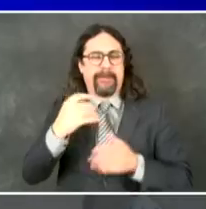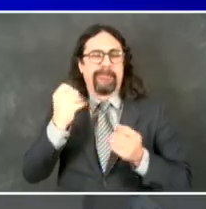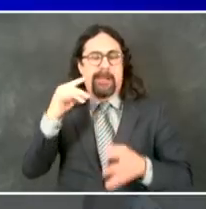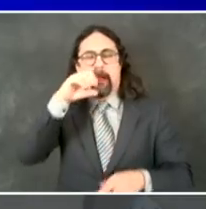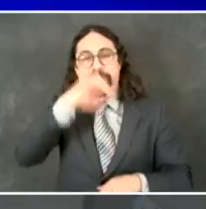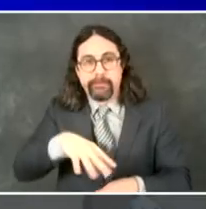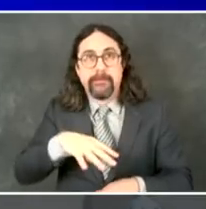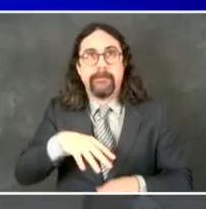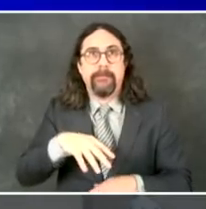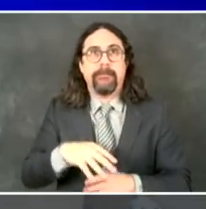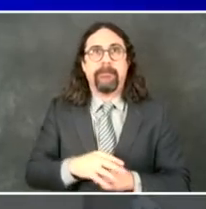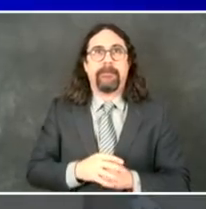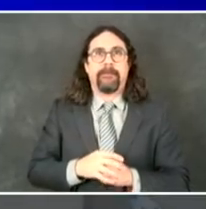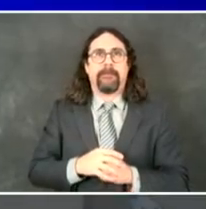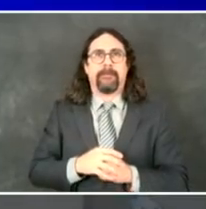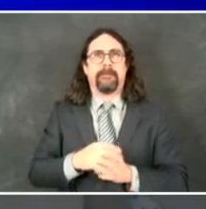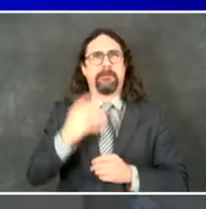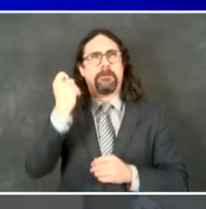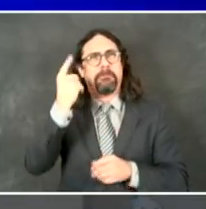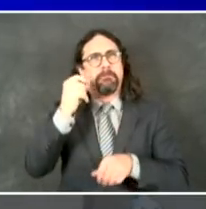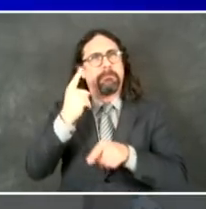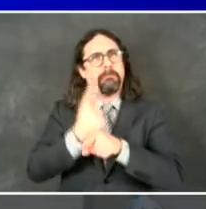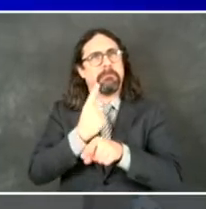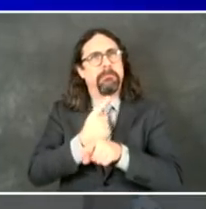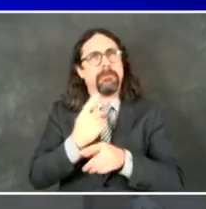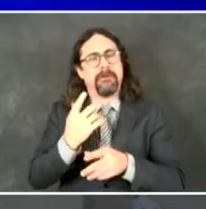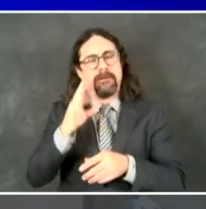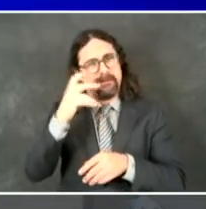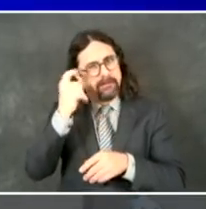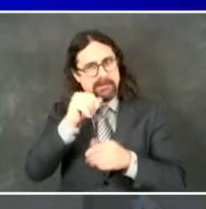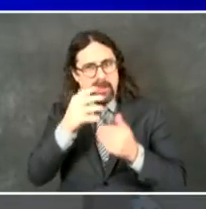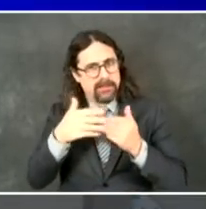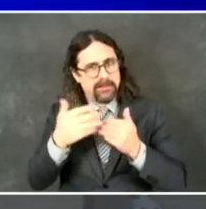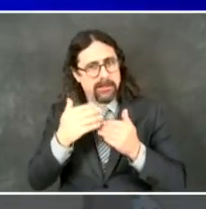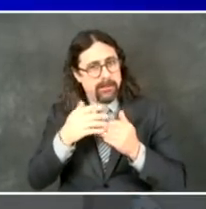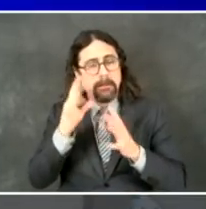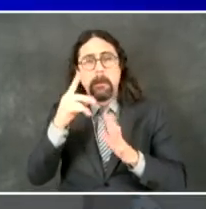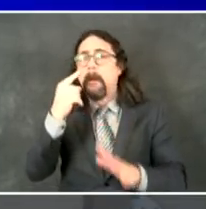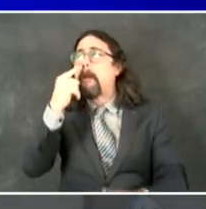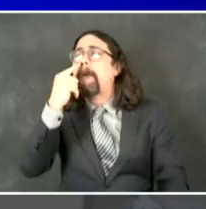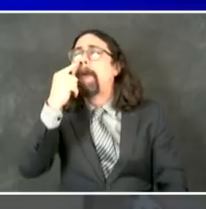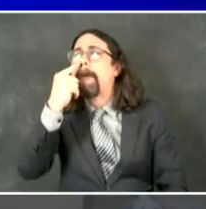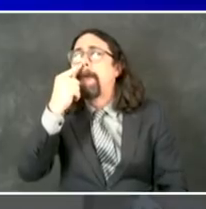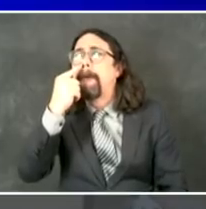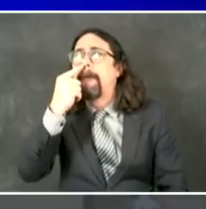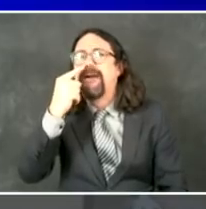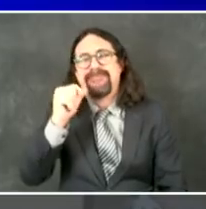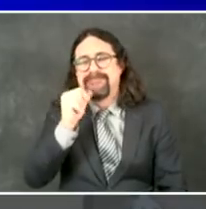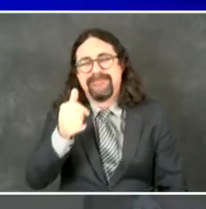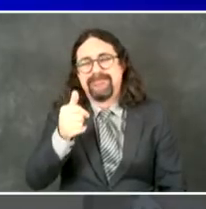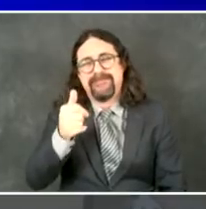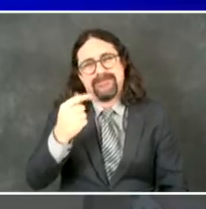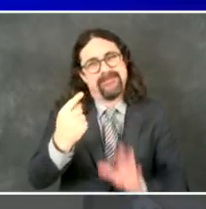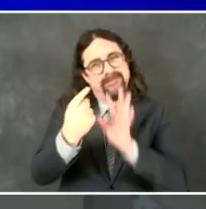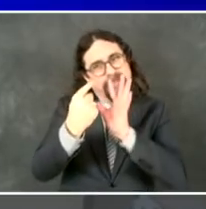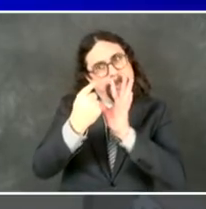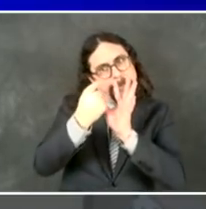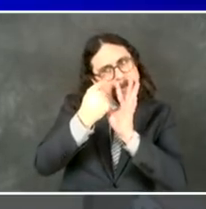a process done with someone who might be infected with a disease that might therefore infect the healthcare workers, so we had to take real